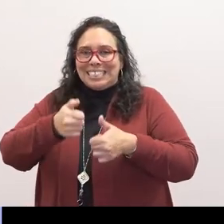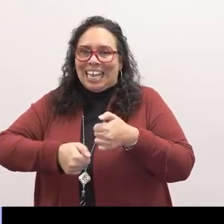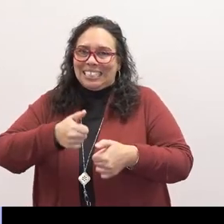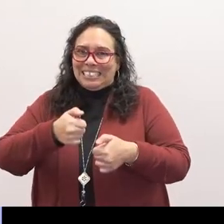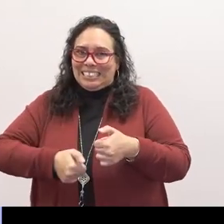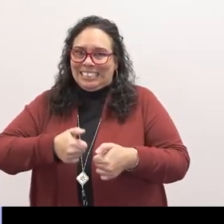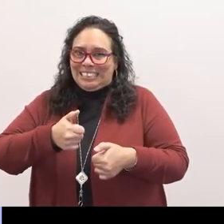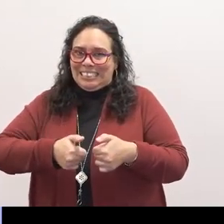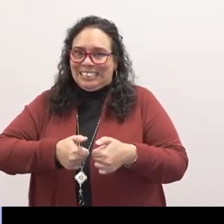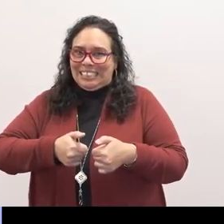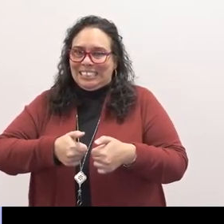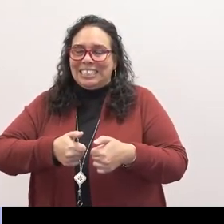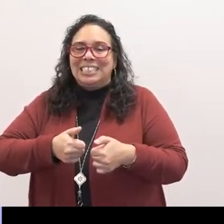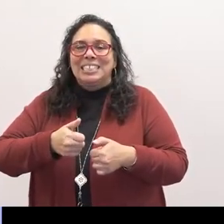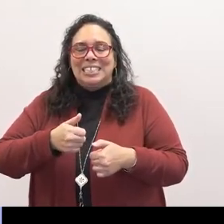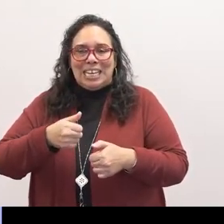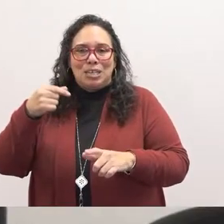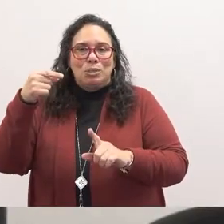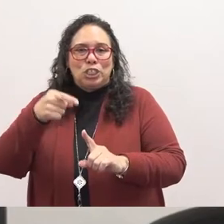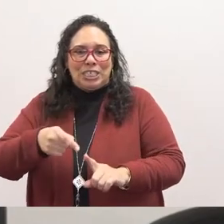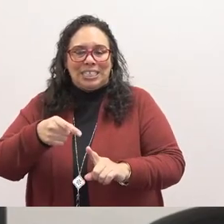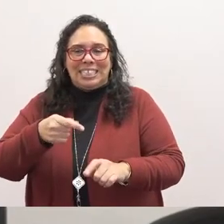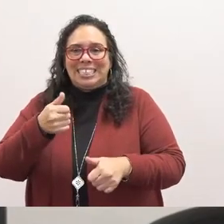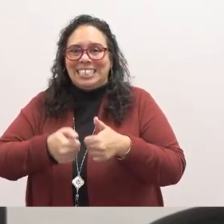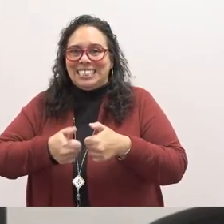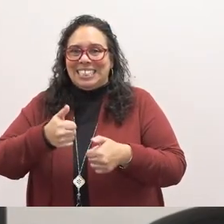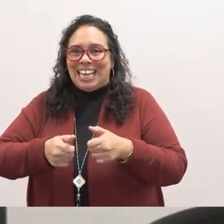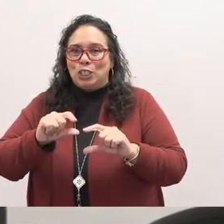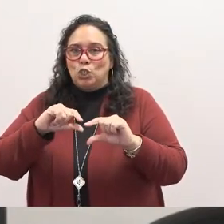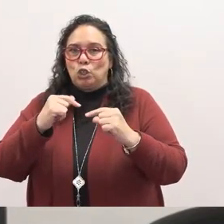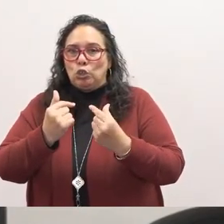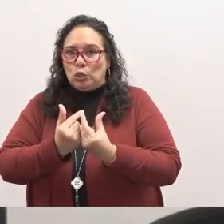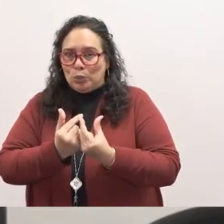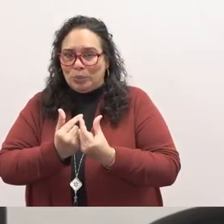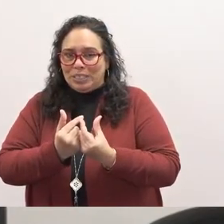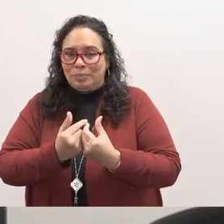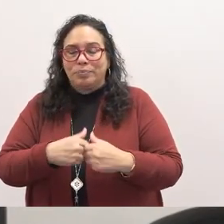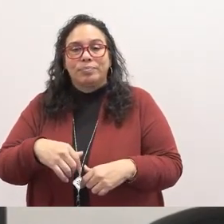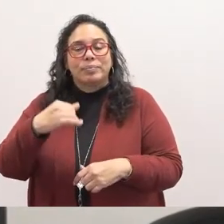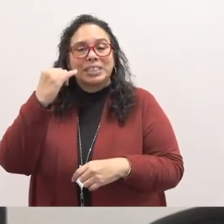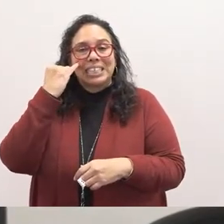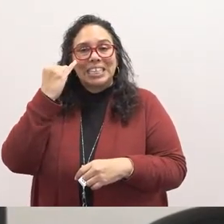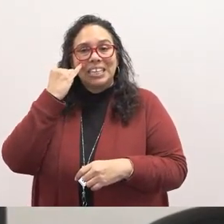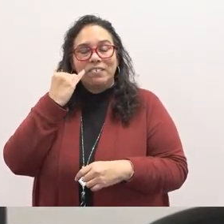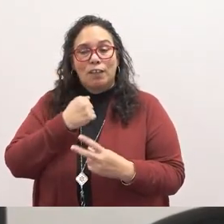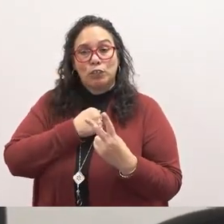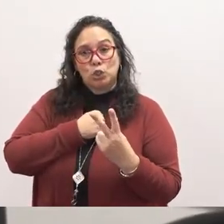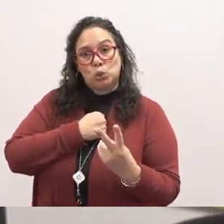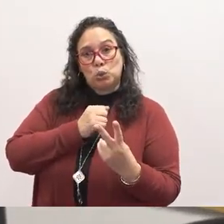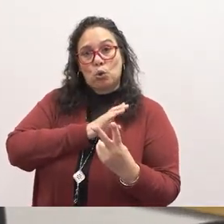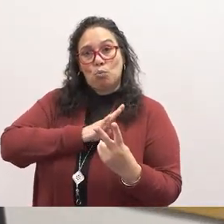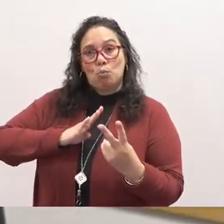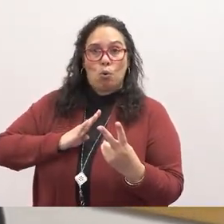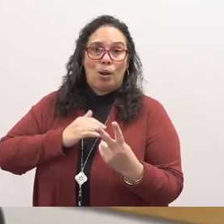but avoid texting, particularly text groups, right? So if you have two other board members on your